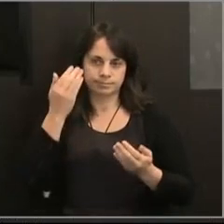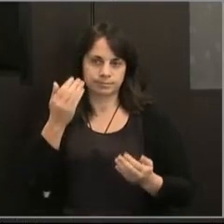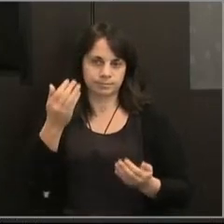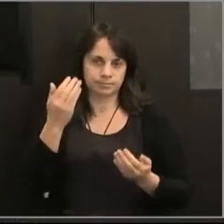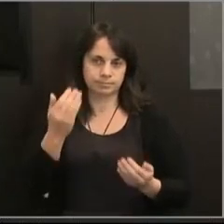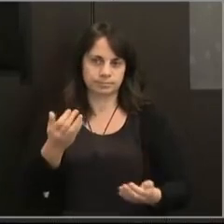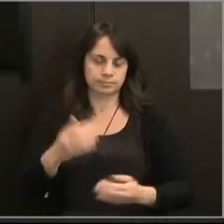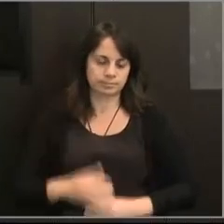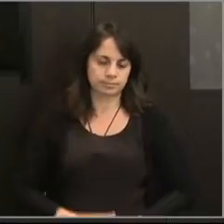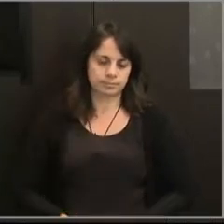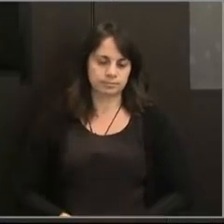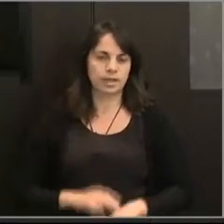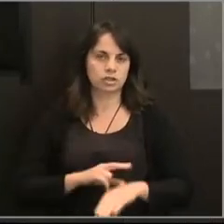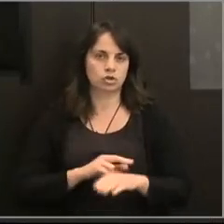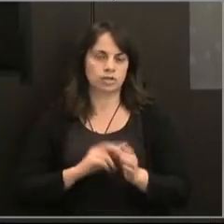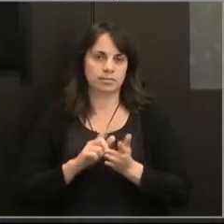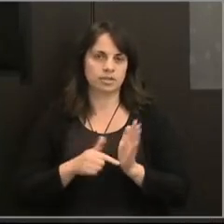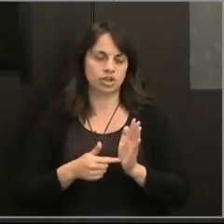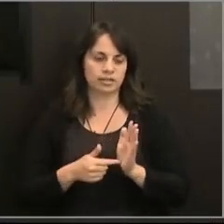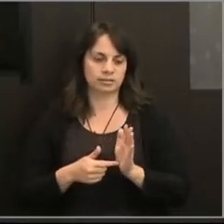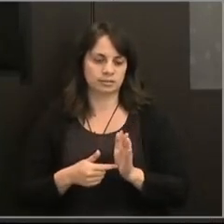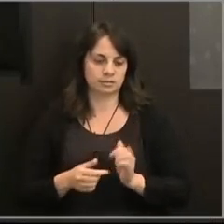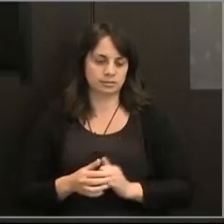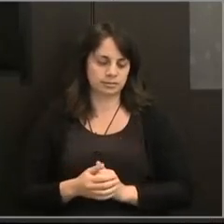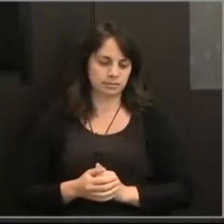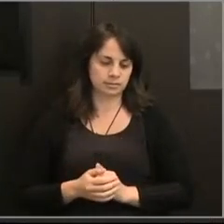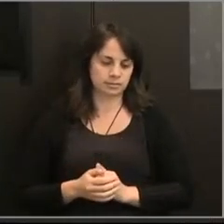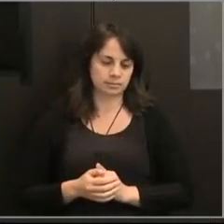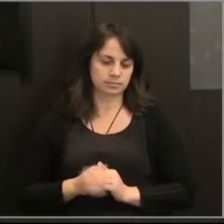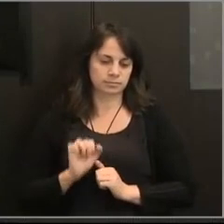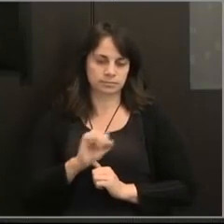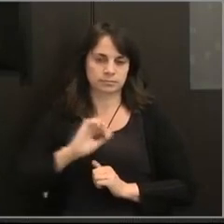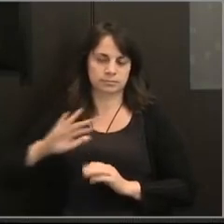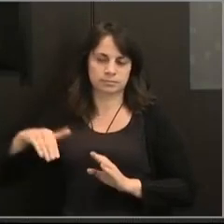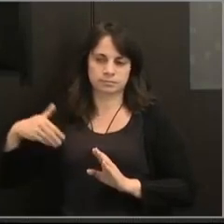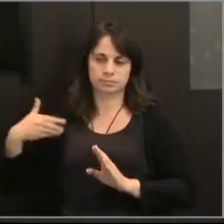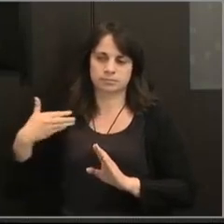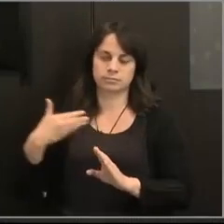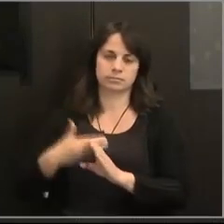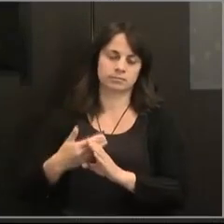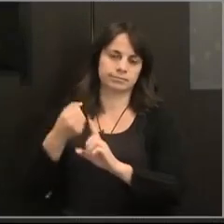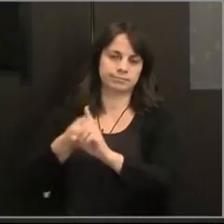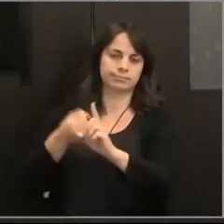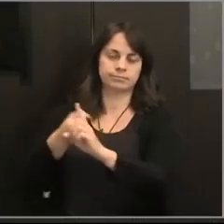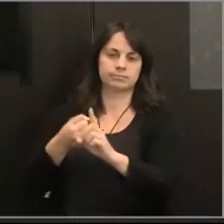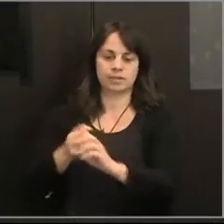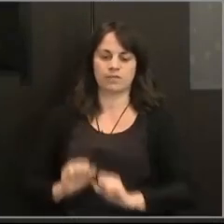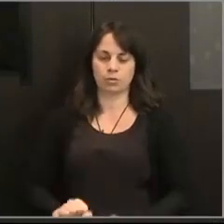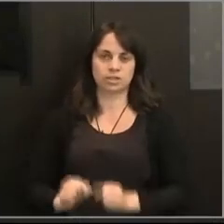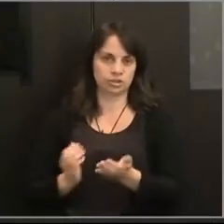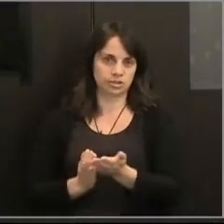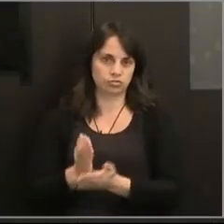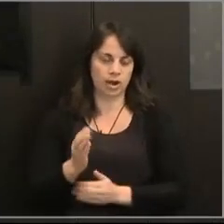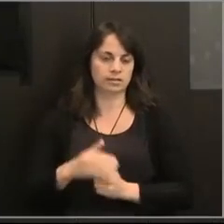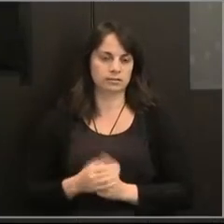Dr. Jackson, if I could ask you, as a long-standing champion of international Indigenous rights, a few questions,